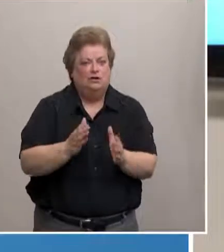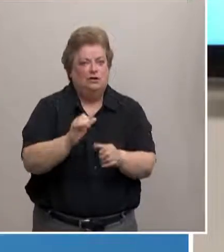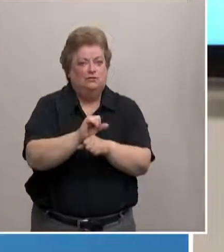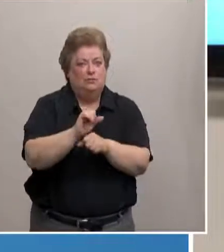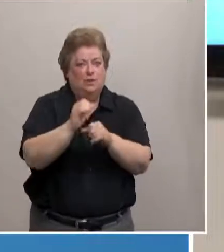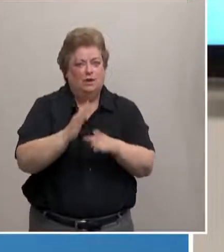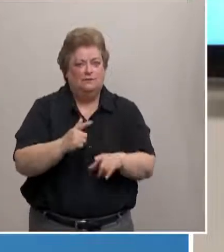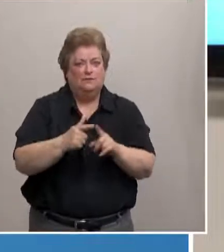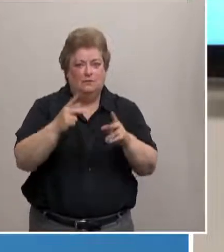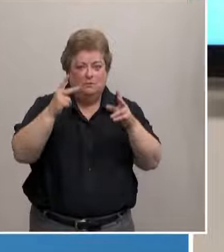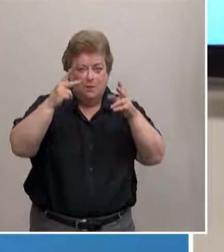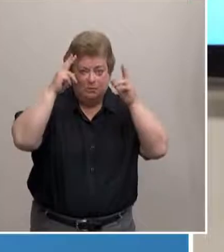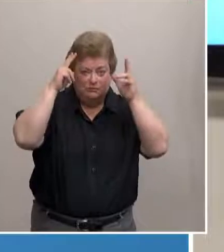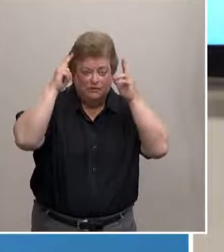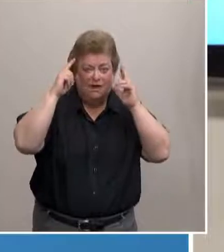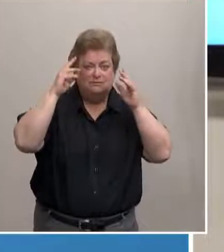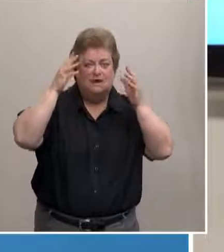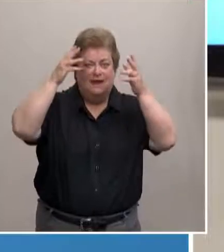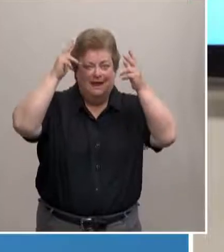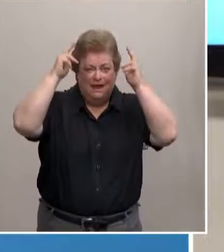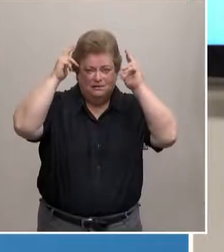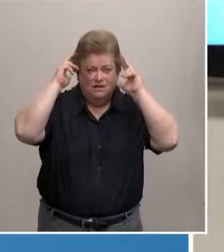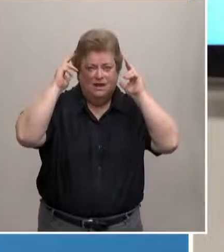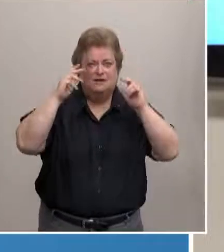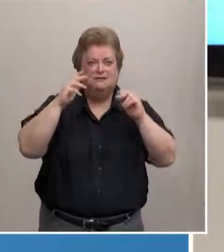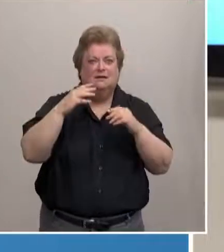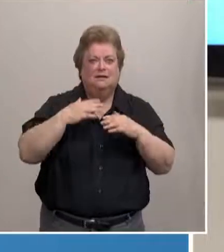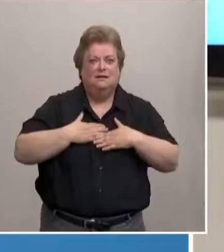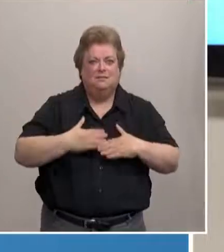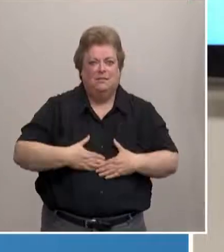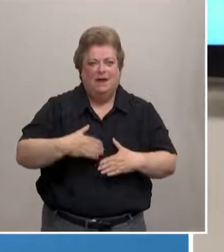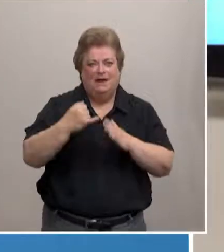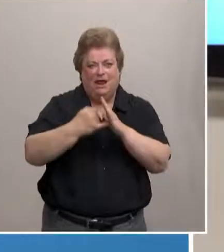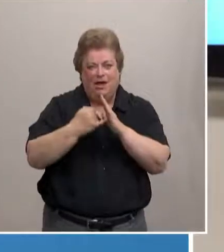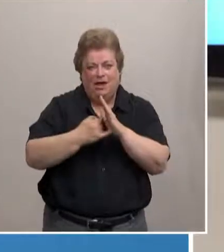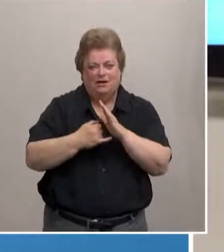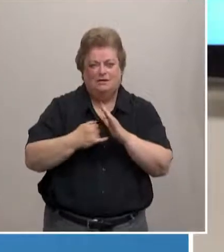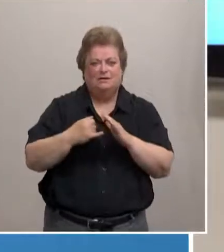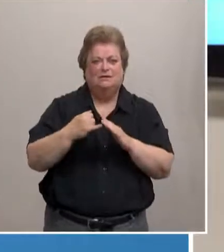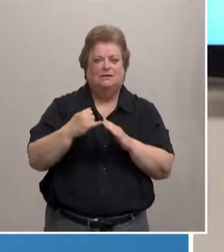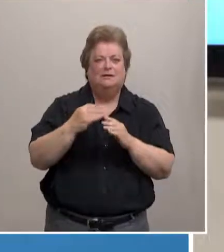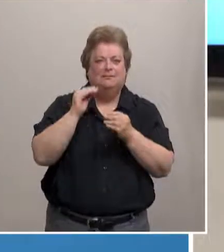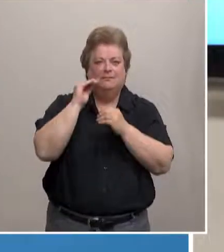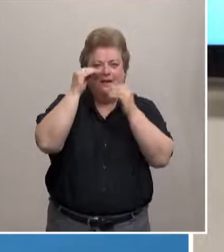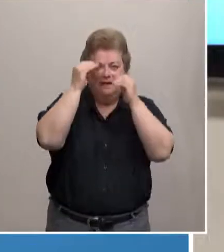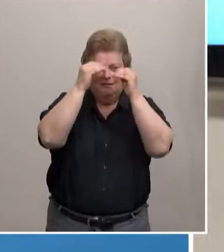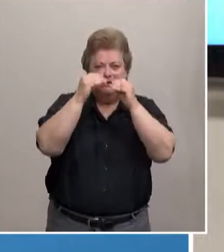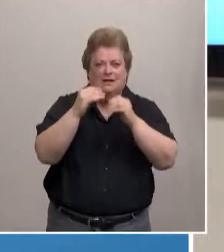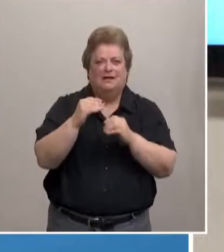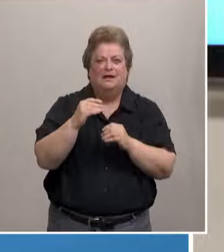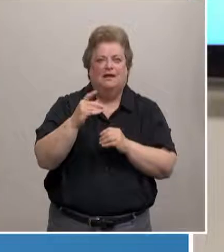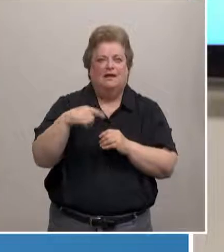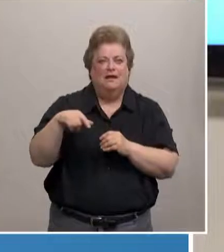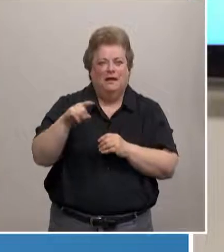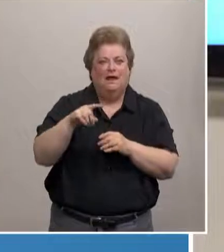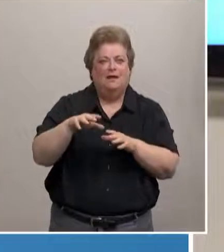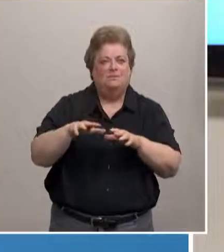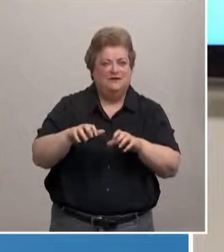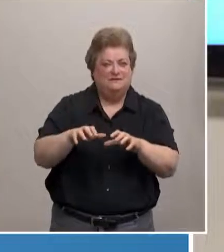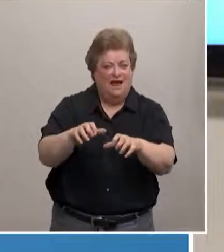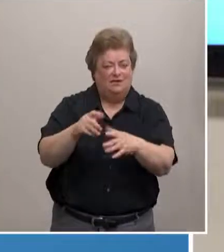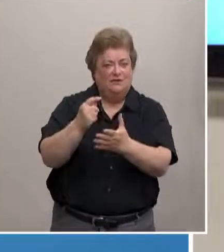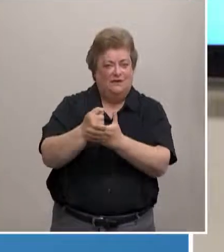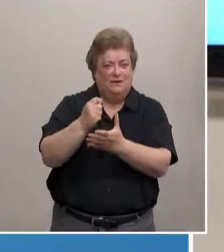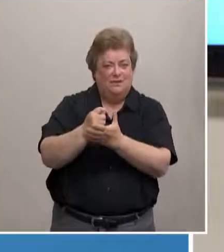encourage employees of barbershops, hair salons, body art facilities, cosmetologists, and estheticians, as well